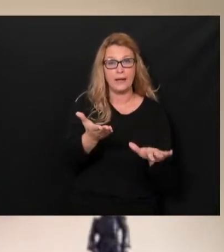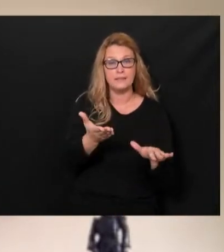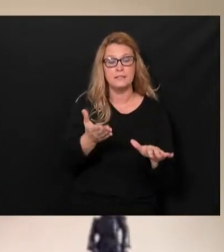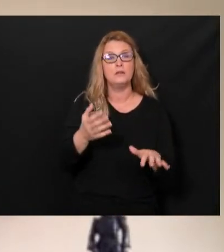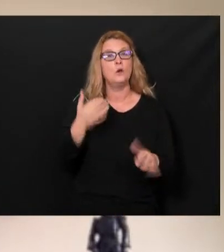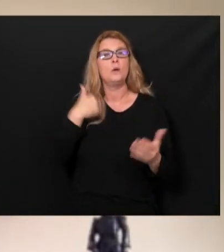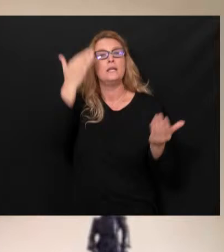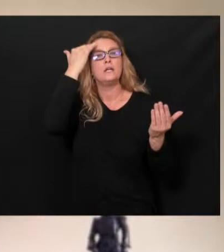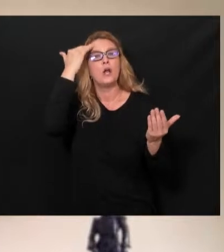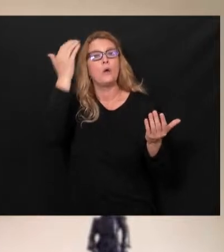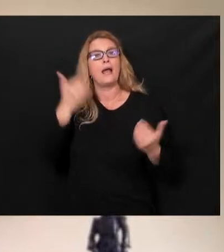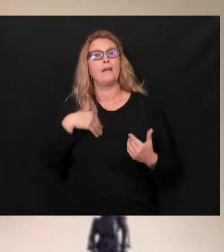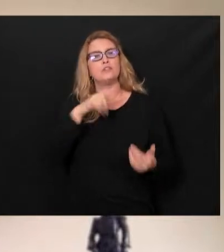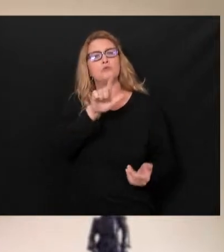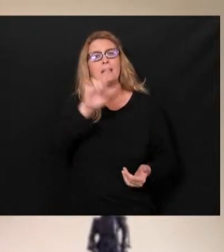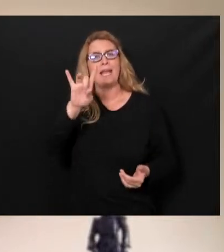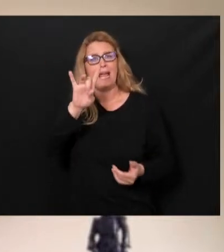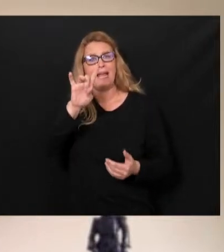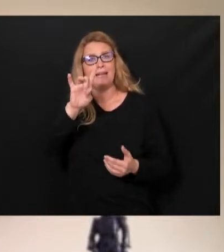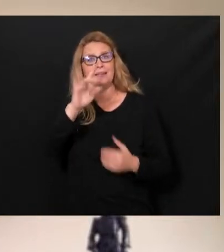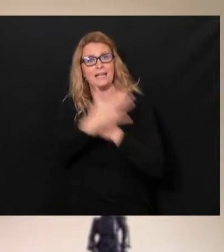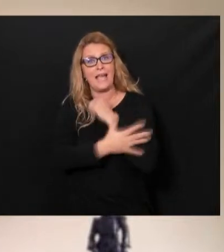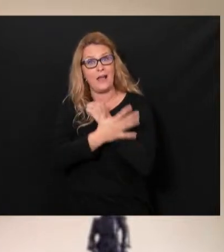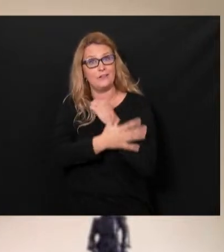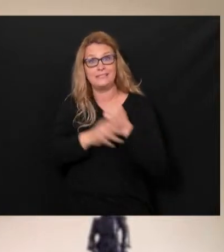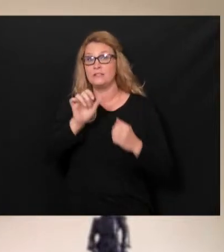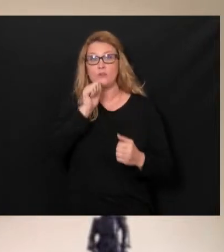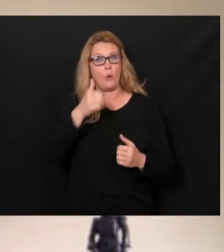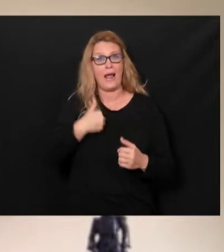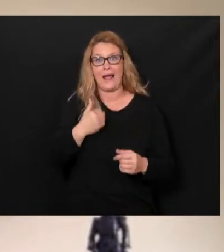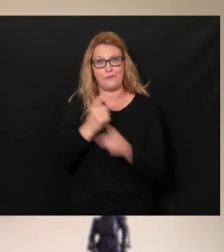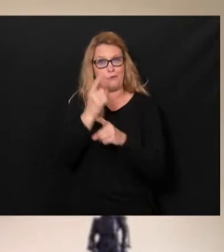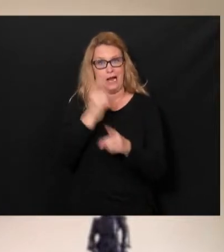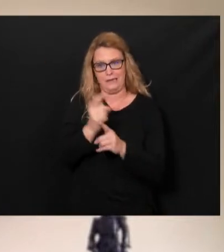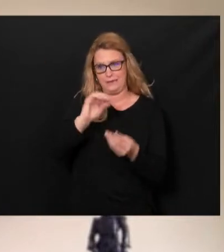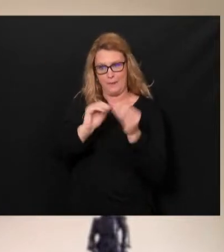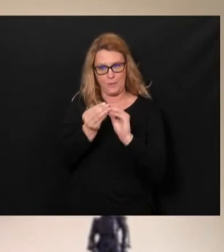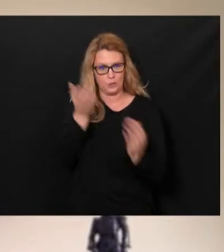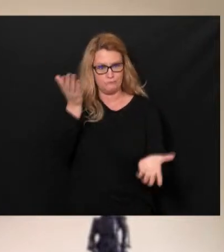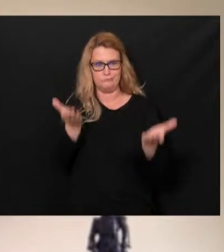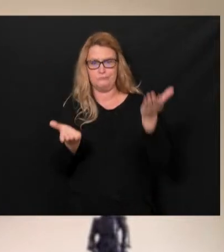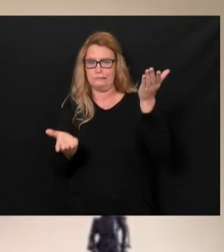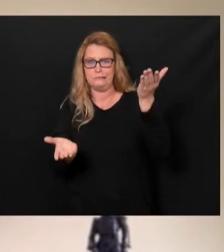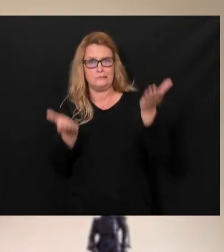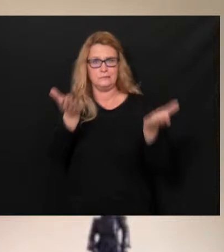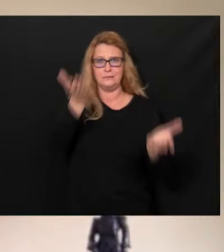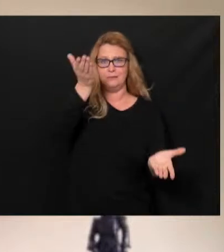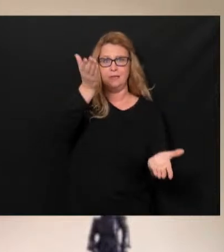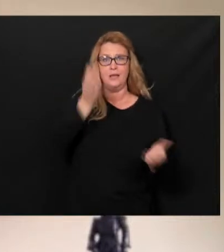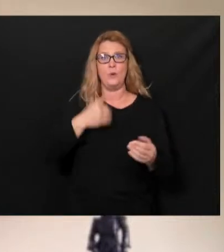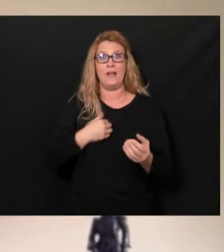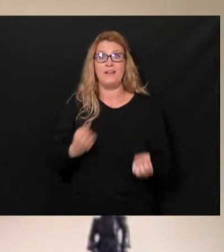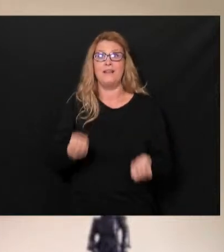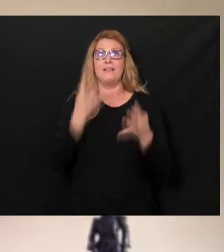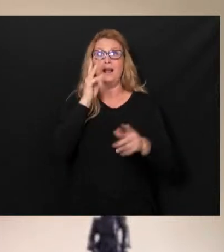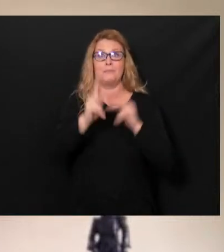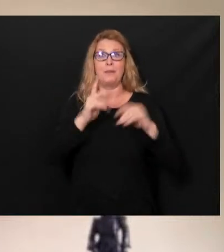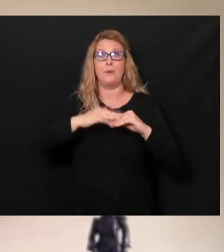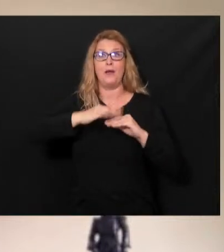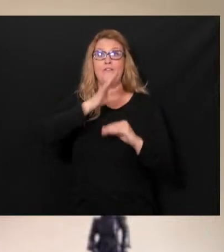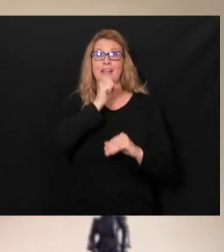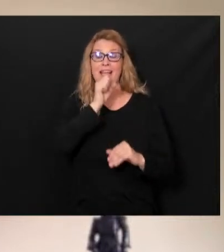have 28 counties that have an imbalance, and we have a number of people over the age of 65 in